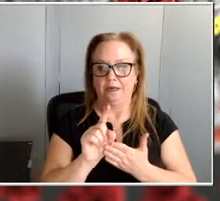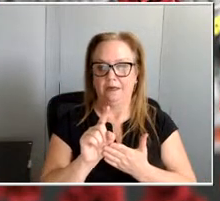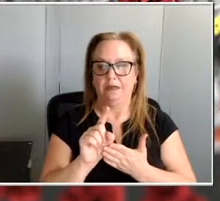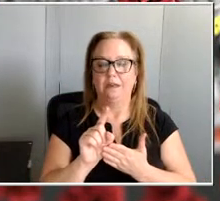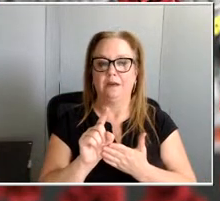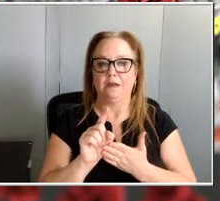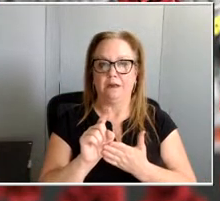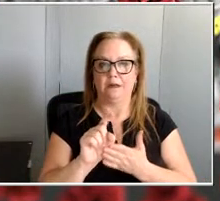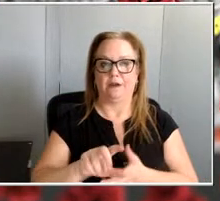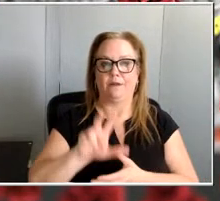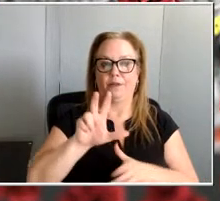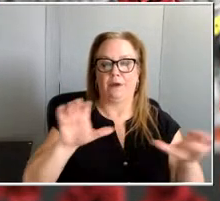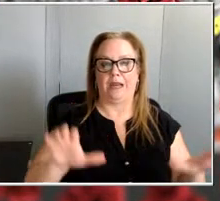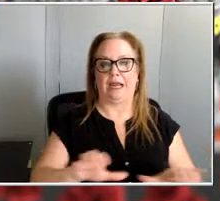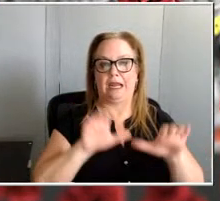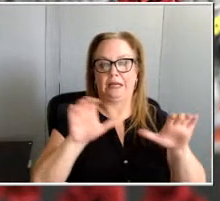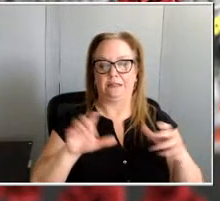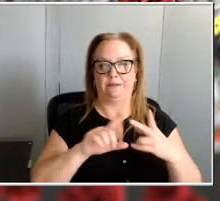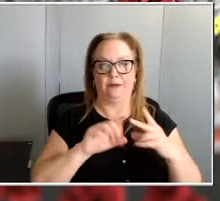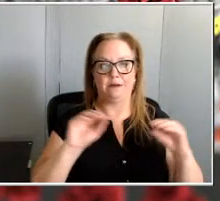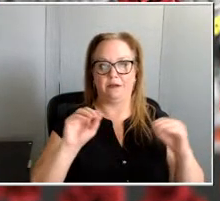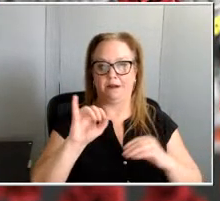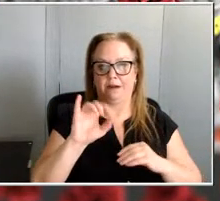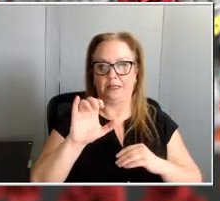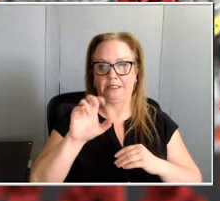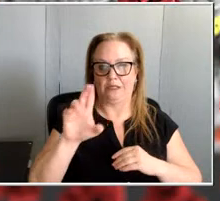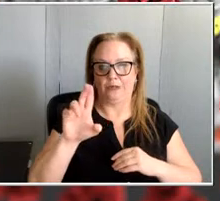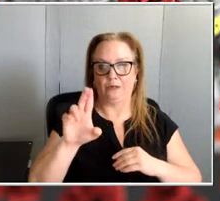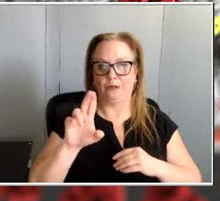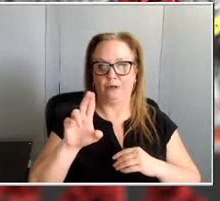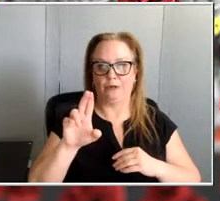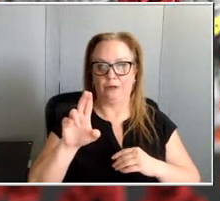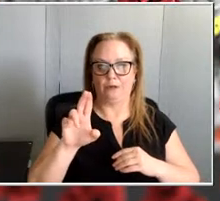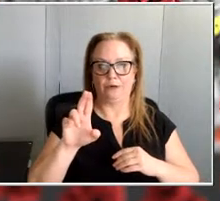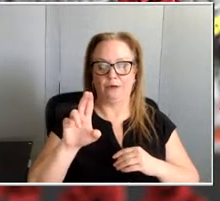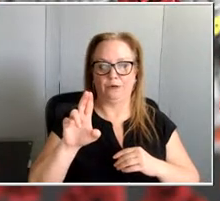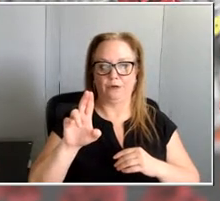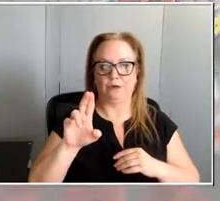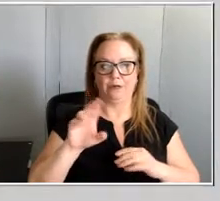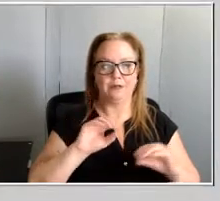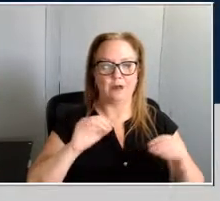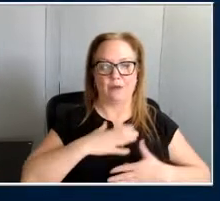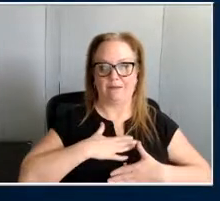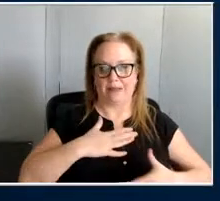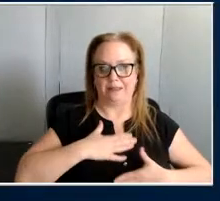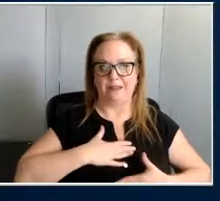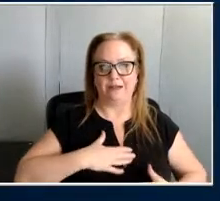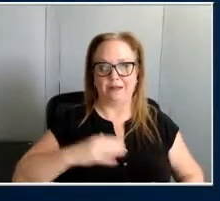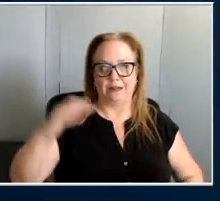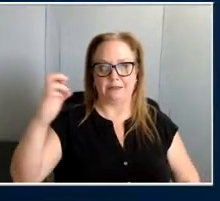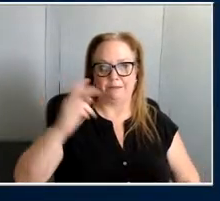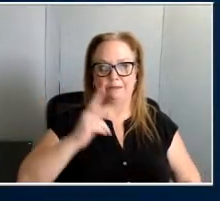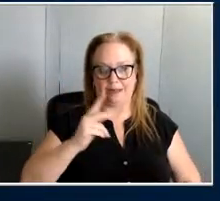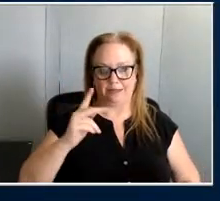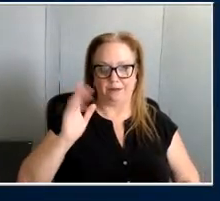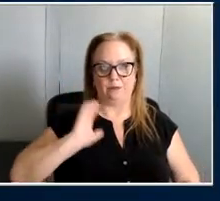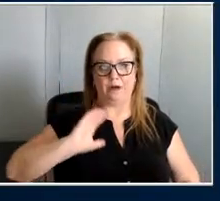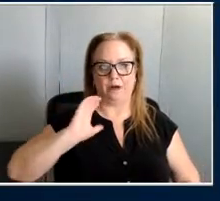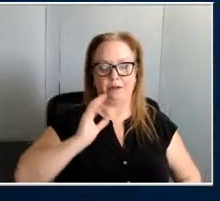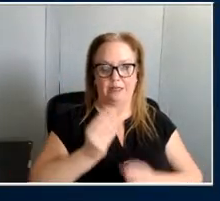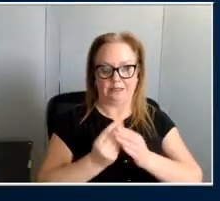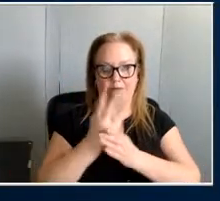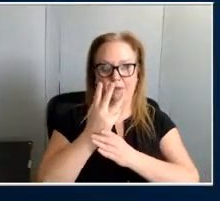3 active, none in the ICU, and none on the ventilator. I love it. Yeah. It's back down to where we were last spring,